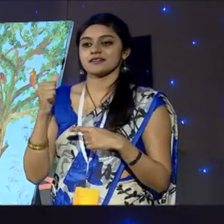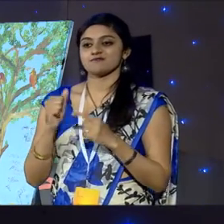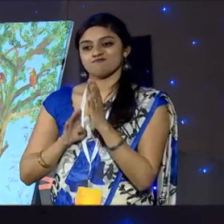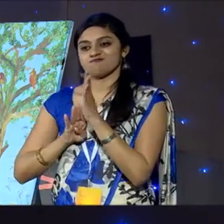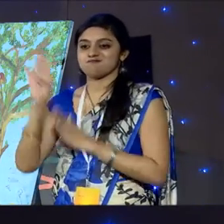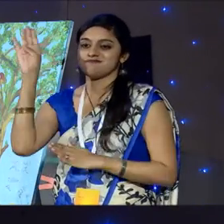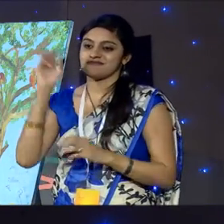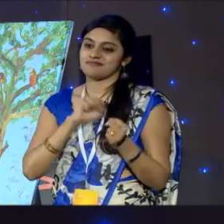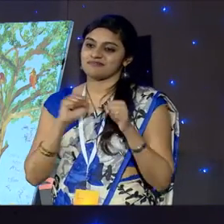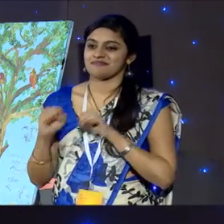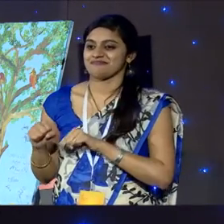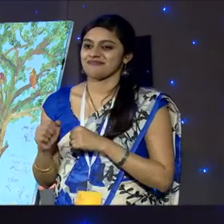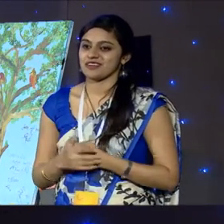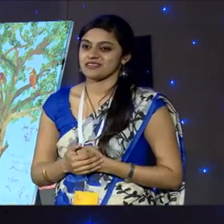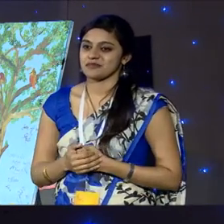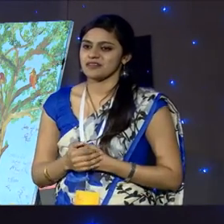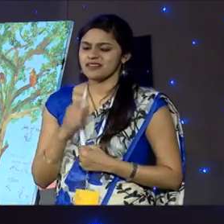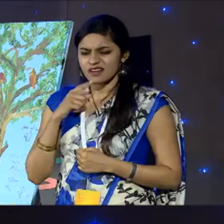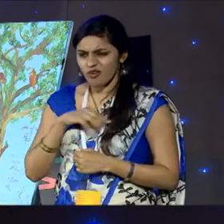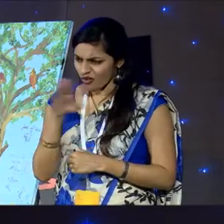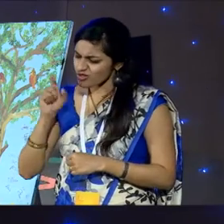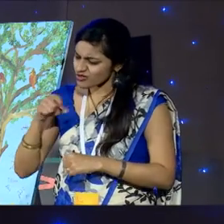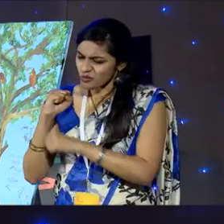Make us starve for a day or two if we don't earn our food.